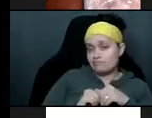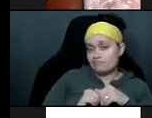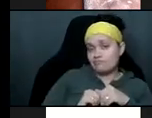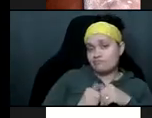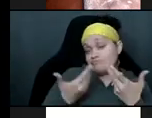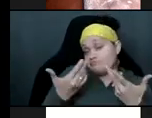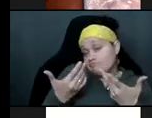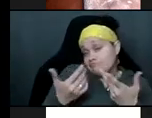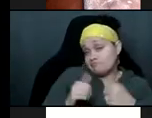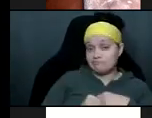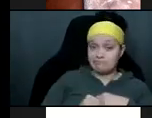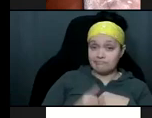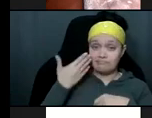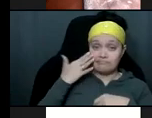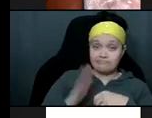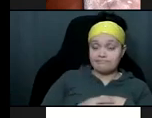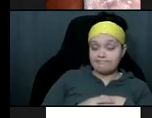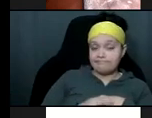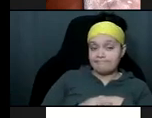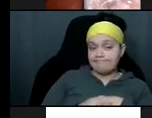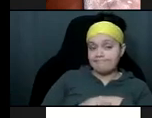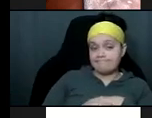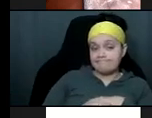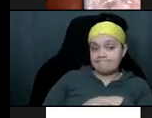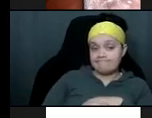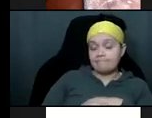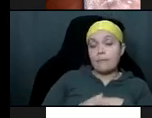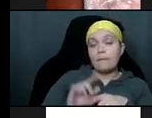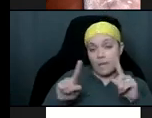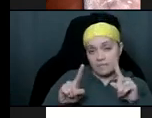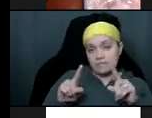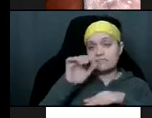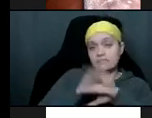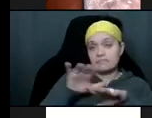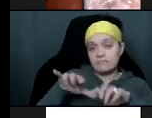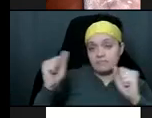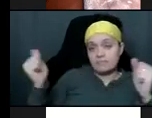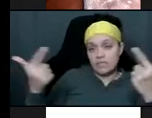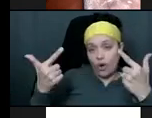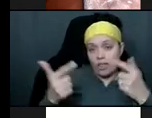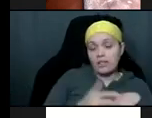Who knows? We don't know. They did take it all.